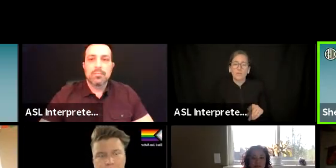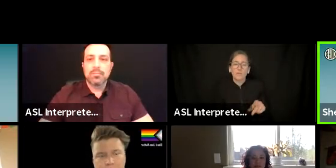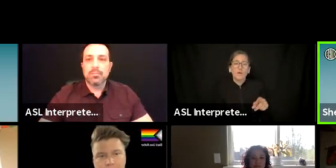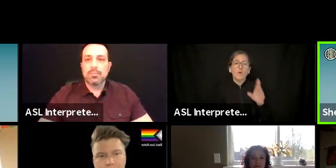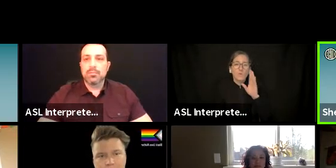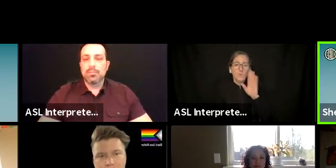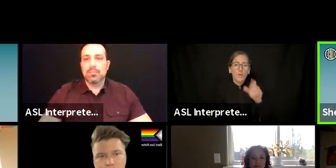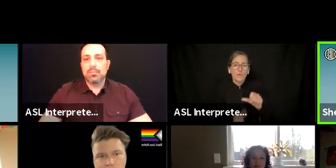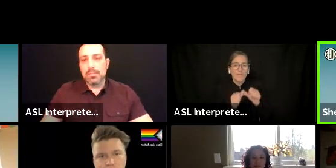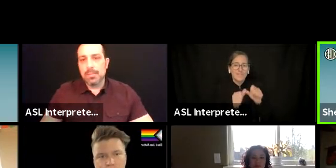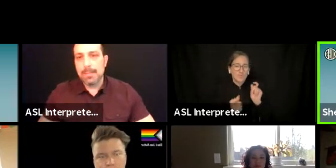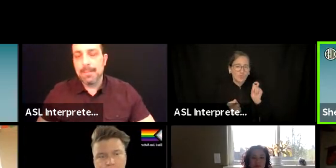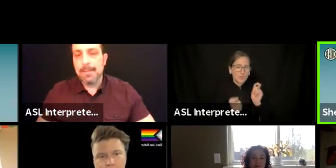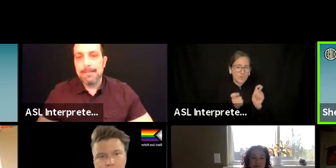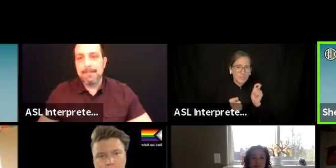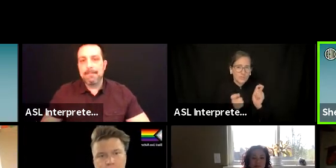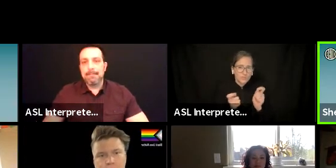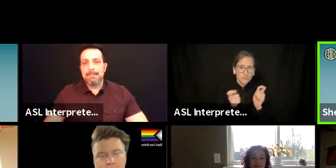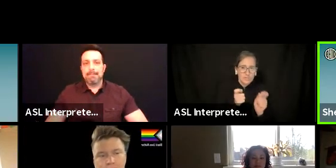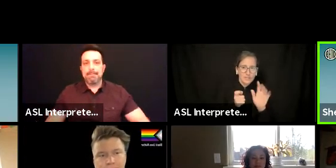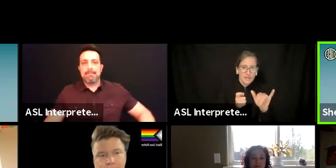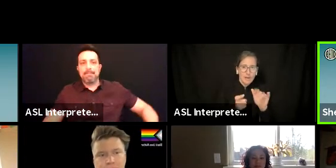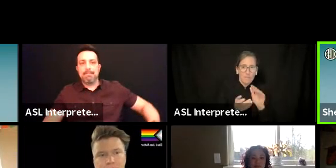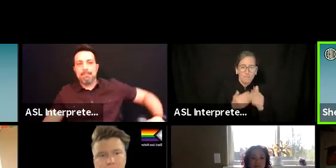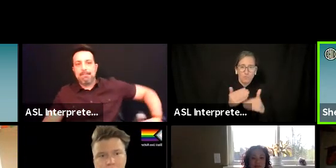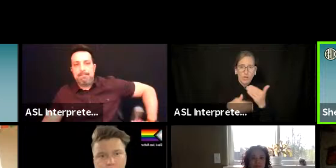that process as you go forward.